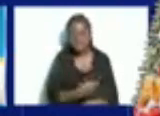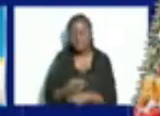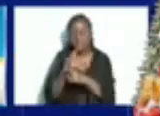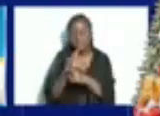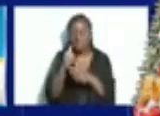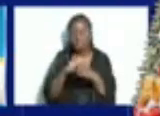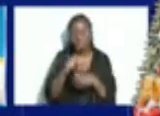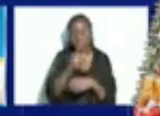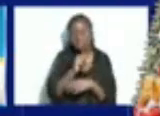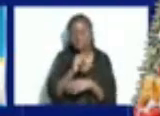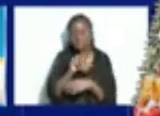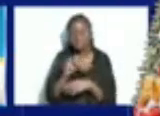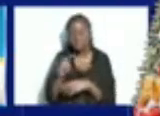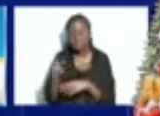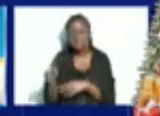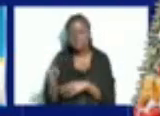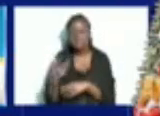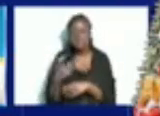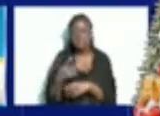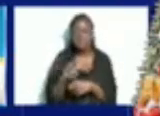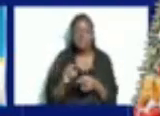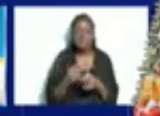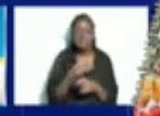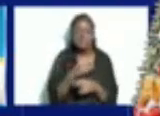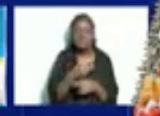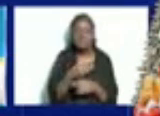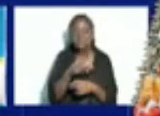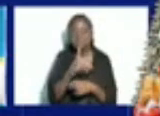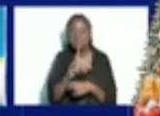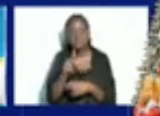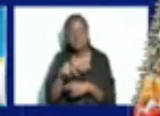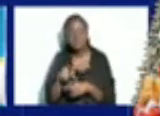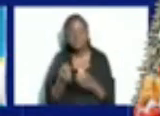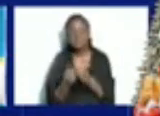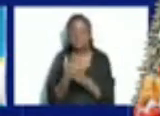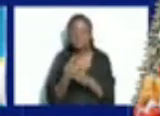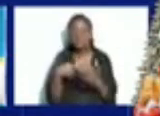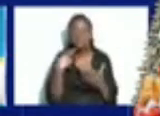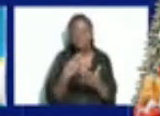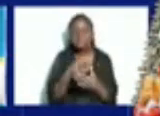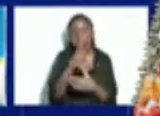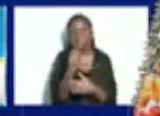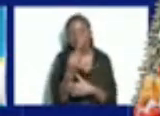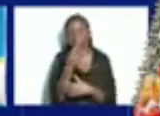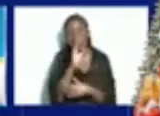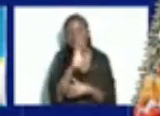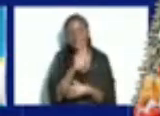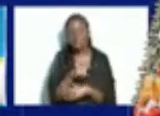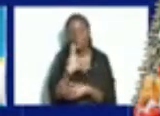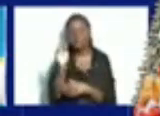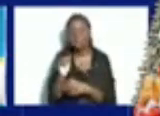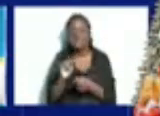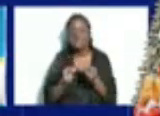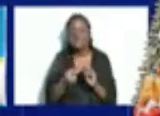reached 14.4%, and unemployment fell to 8.8%, with a broad-based expansion that